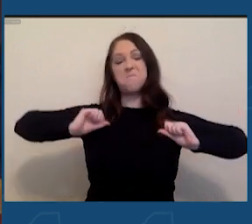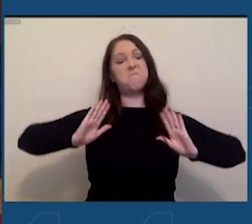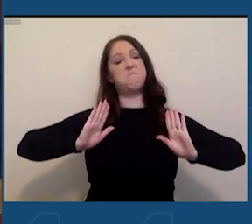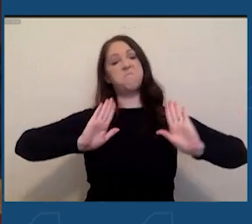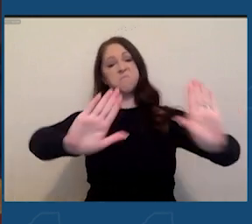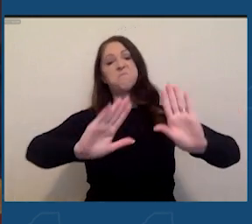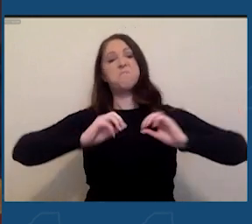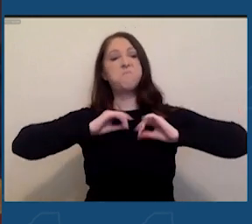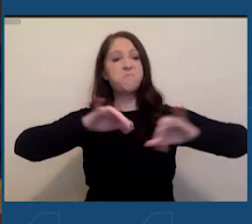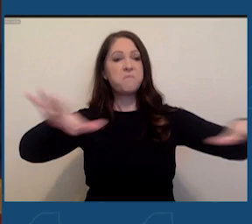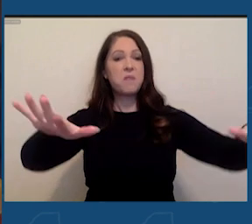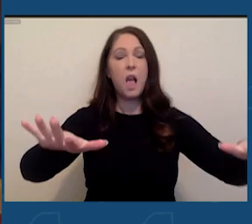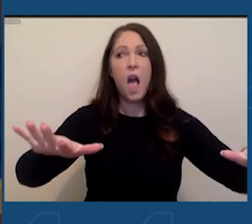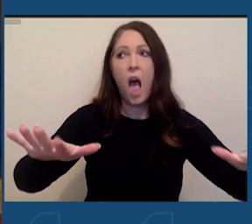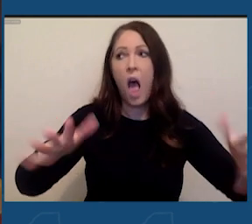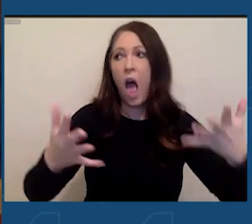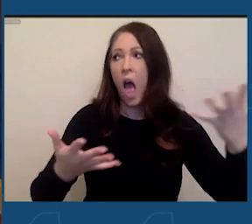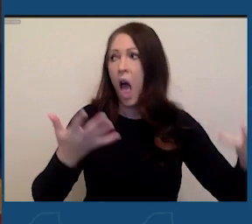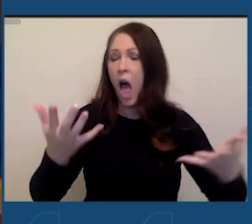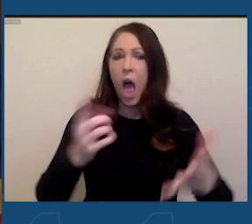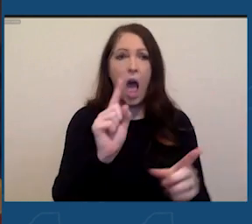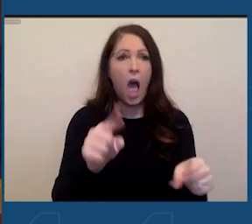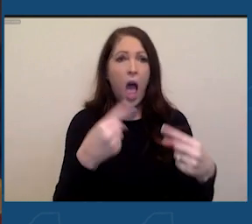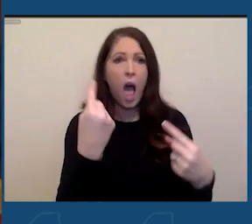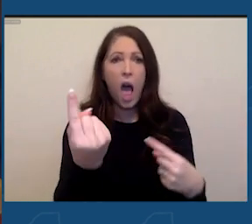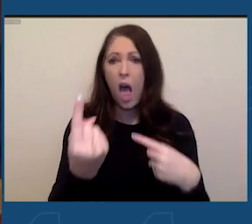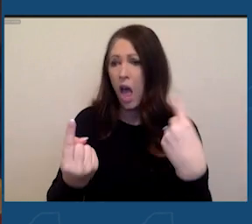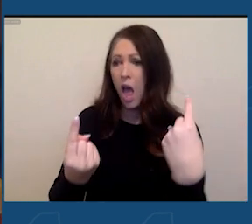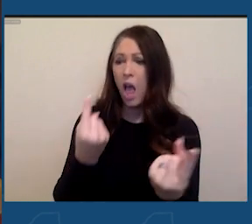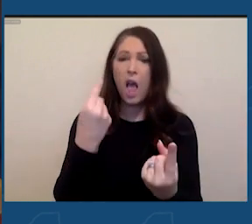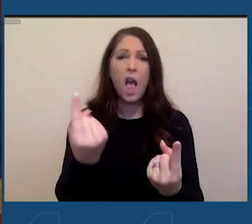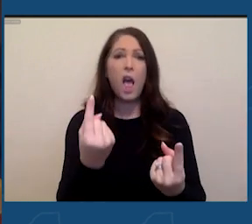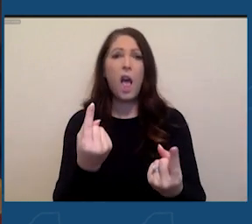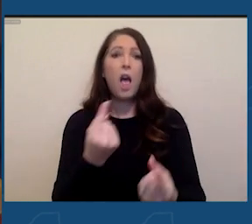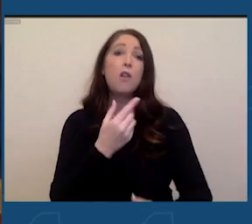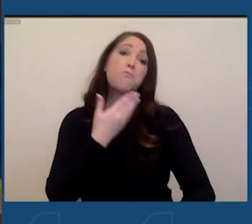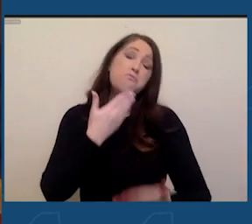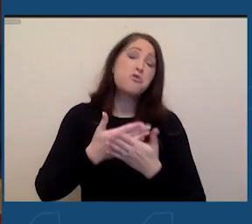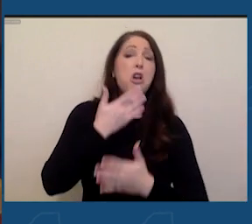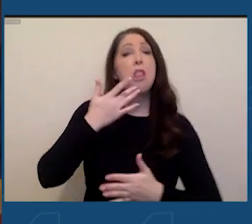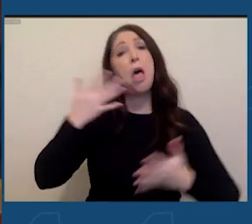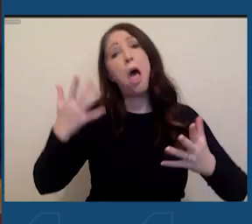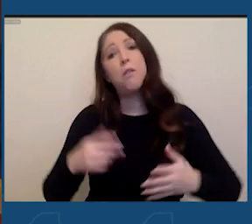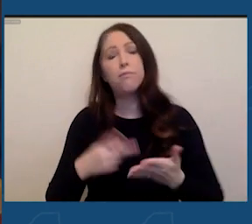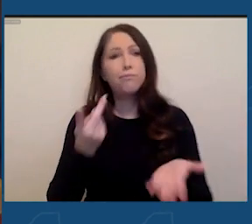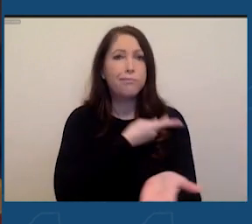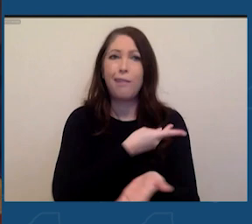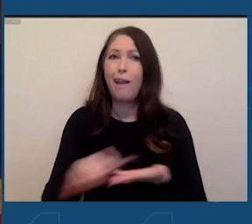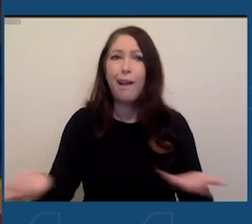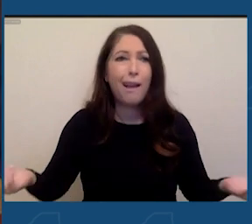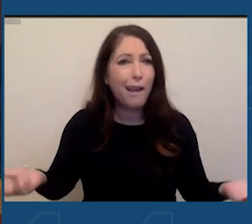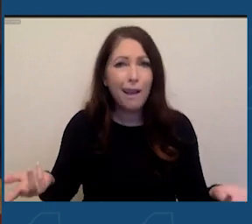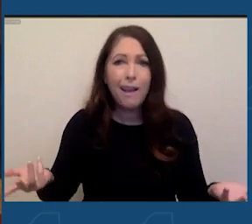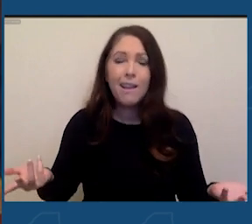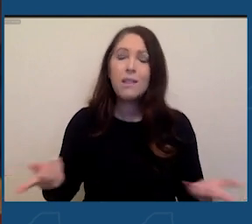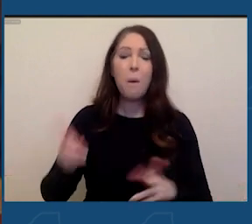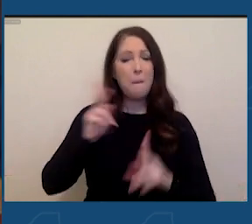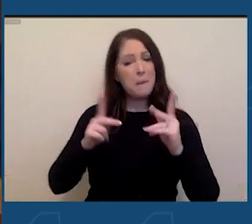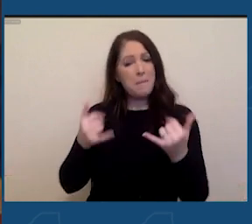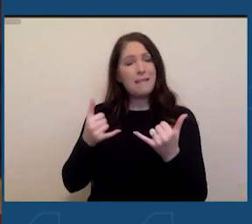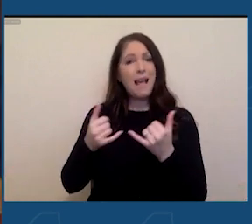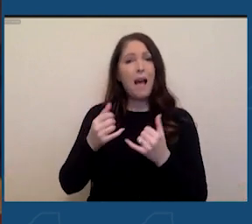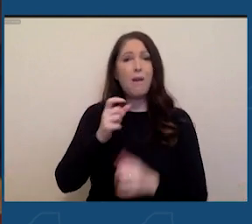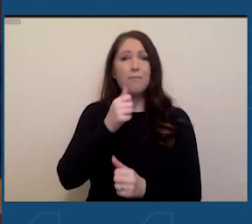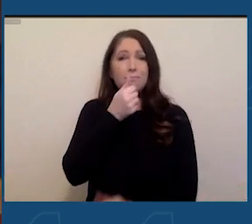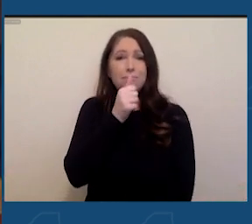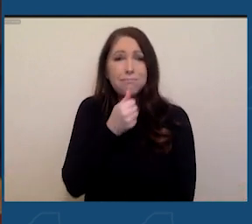luck. That was an epic failure. And people are suffering right now. So we have to lift them up as well and provide